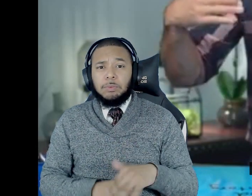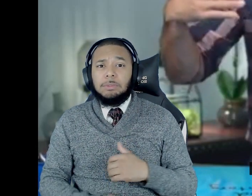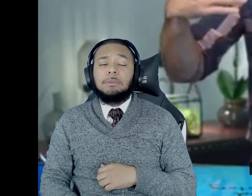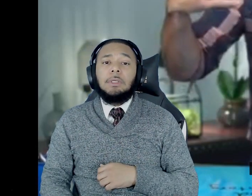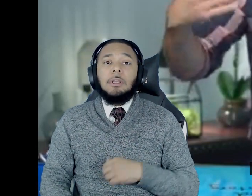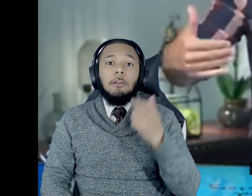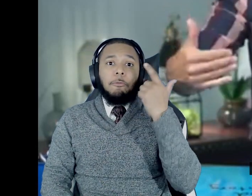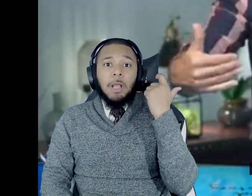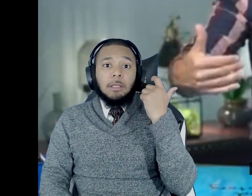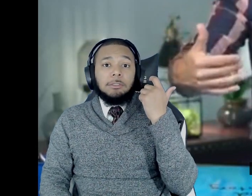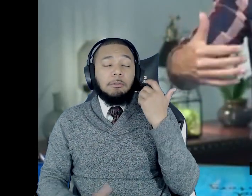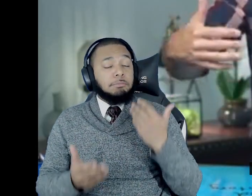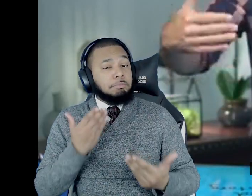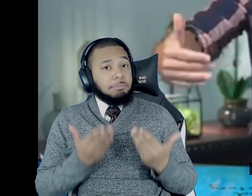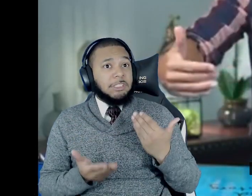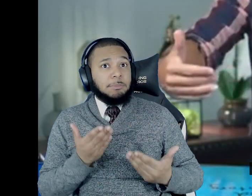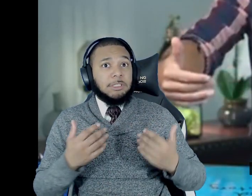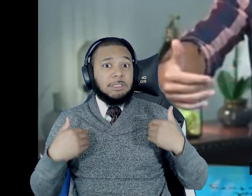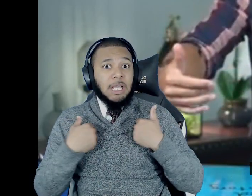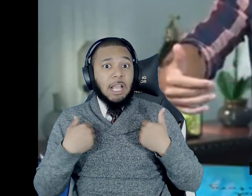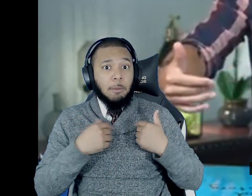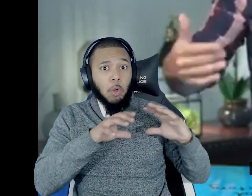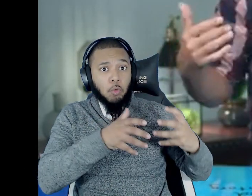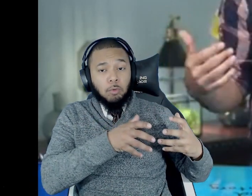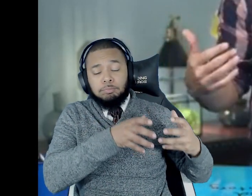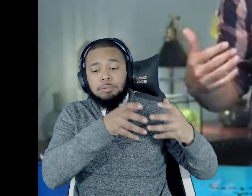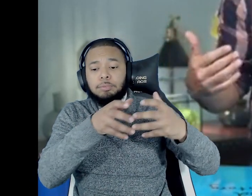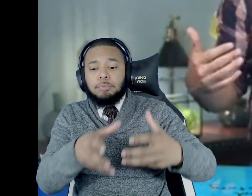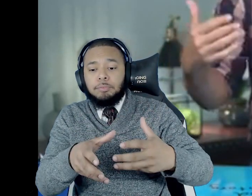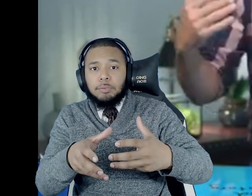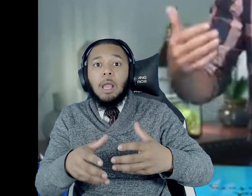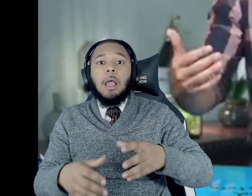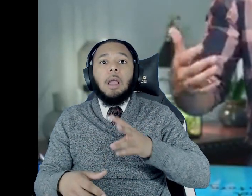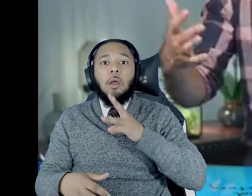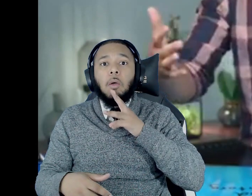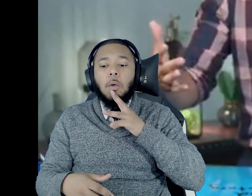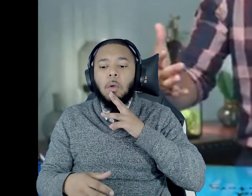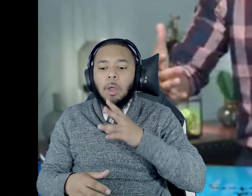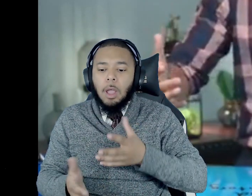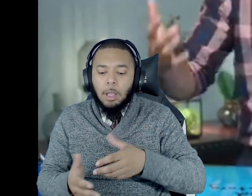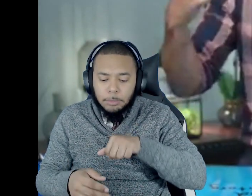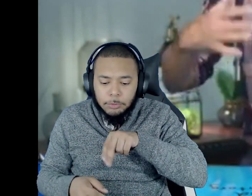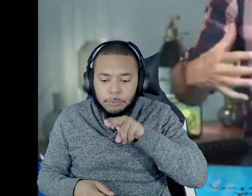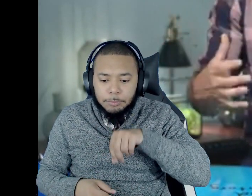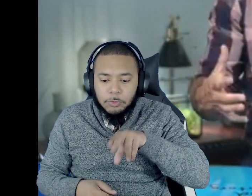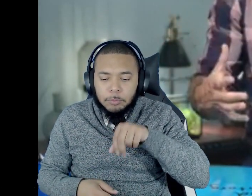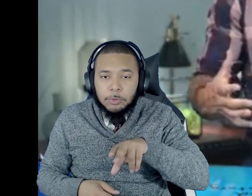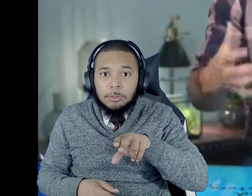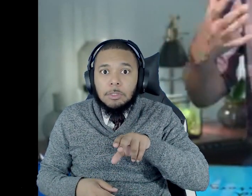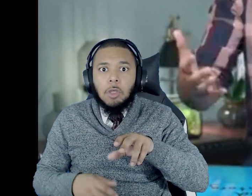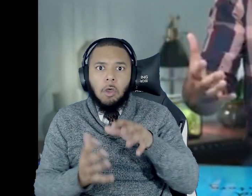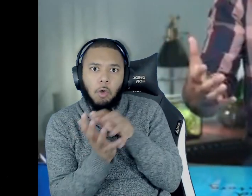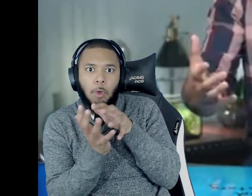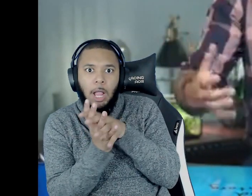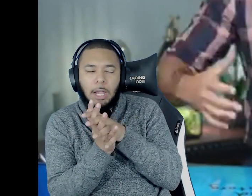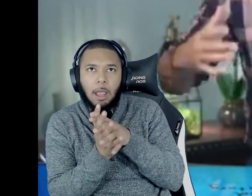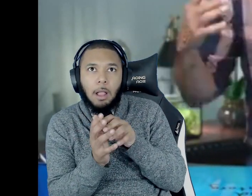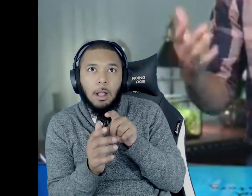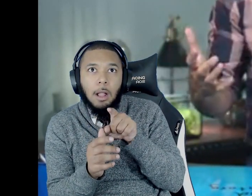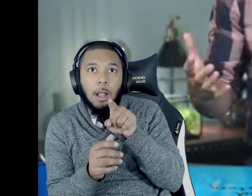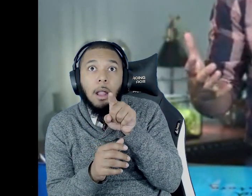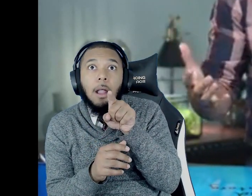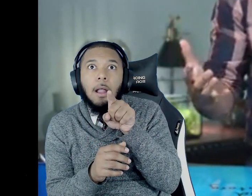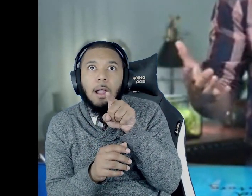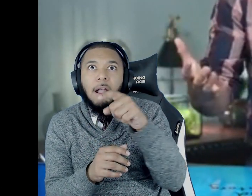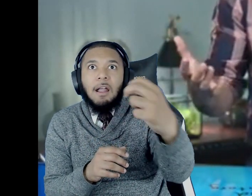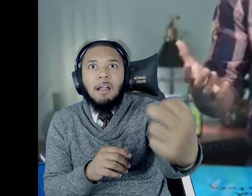a group of organisms may come to the water there to drink, and a crocodile says, oh, this organism is going to dunk its head down to the water level,